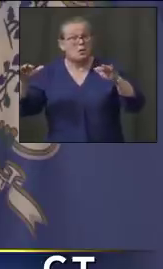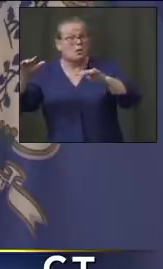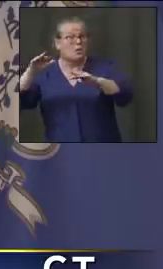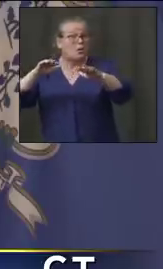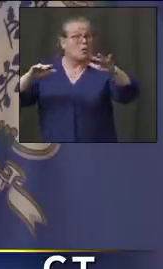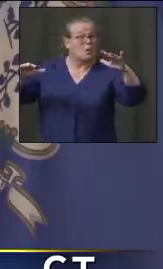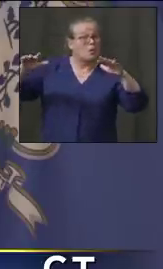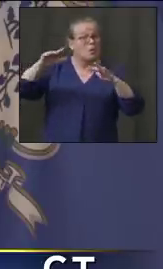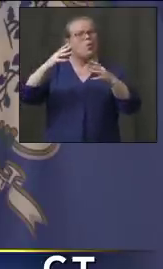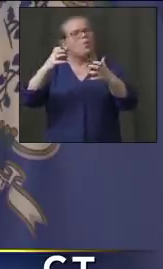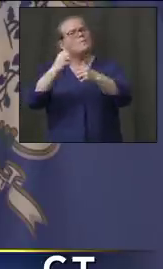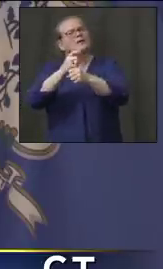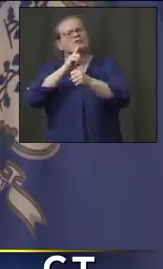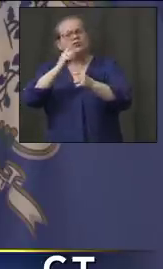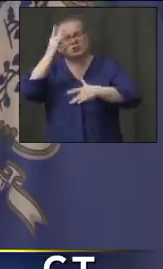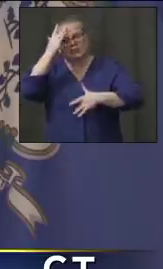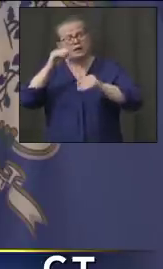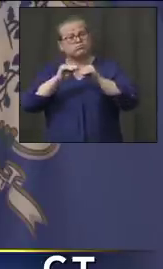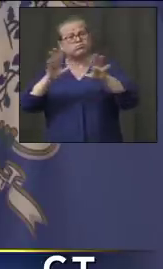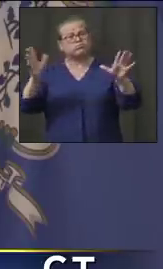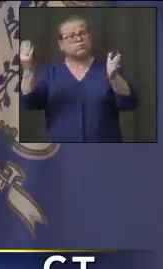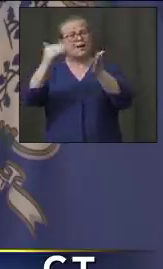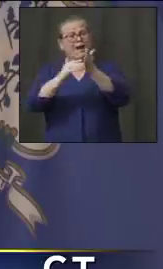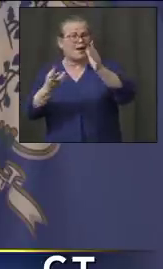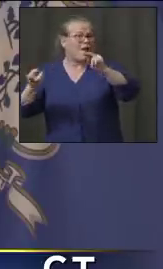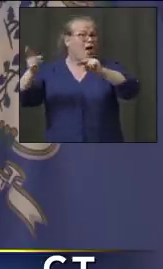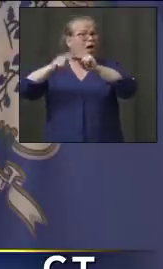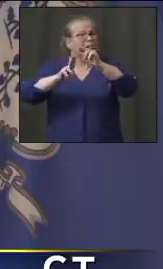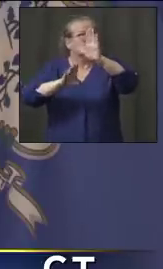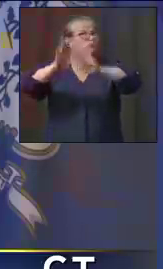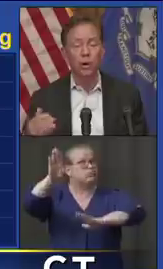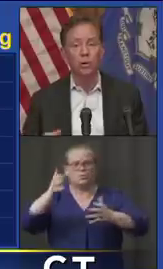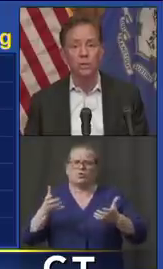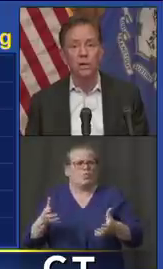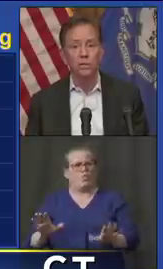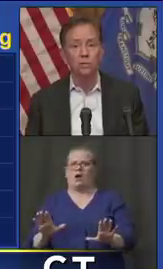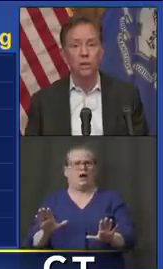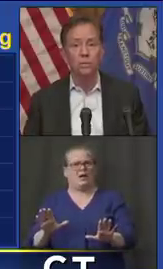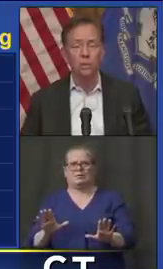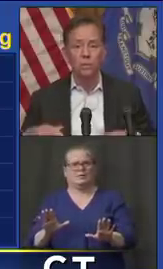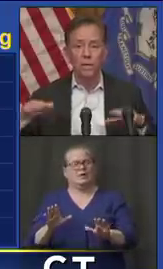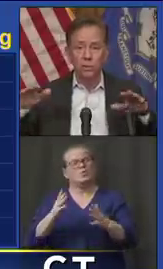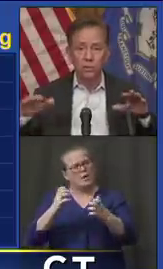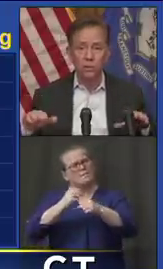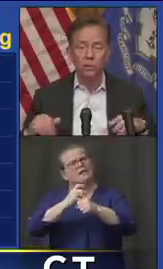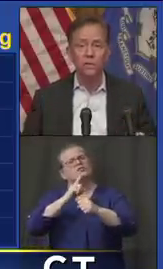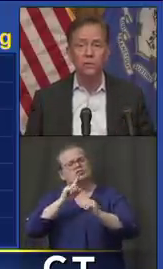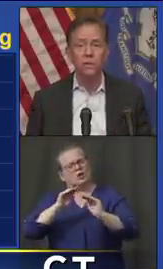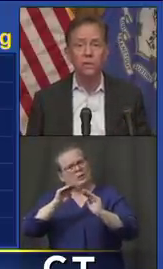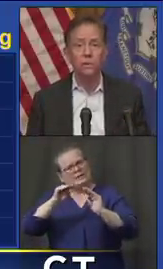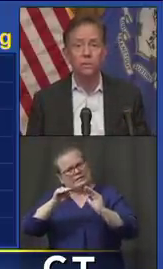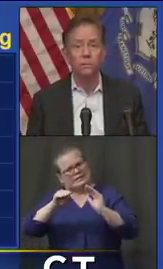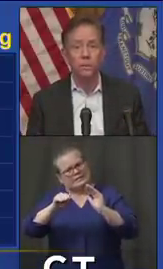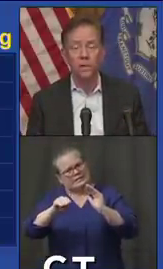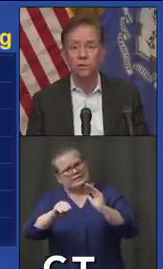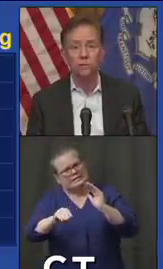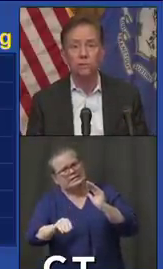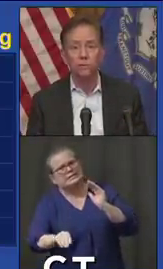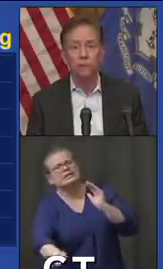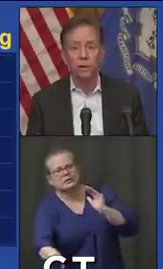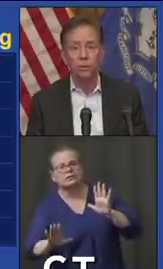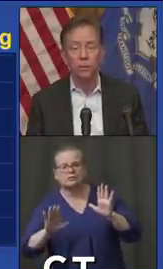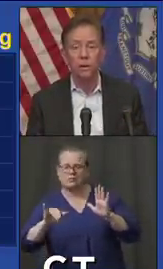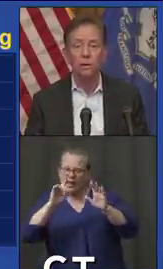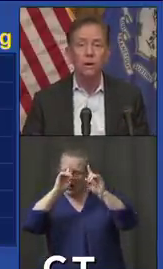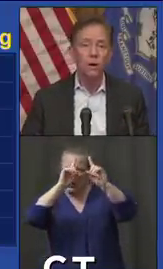in the denser populations. We prioritize testing there, and we prioritize treatment to make sure there isn't a potential for